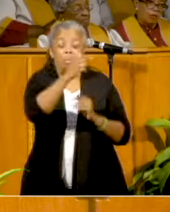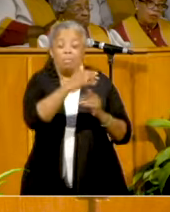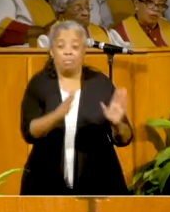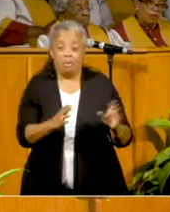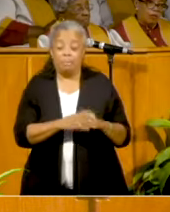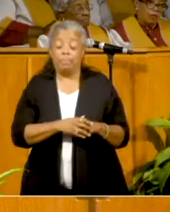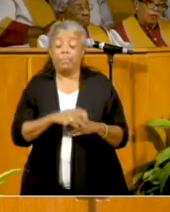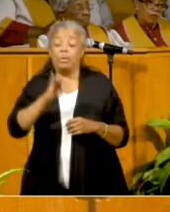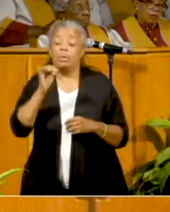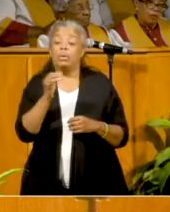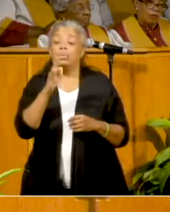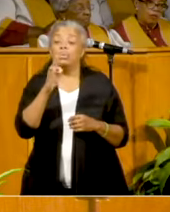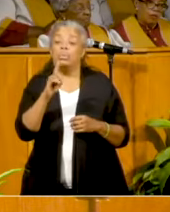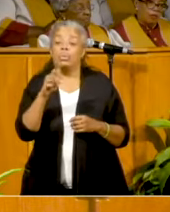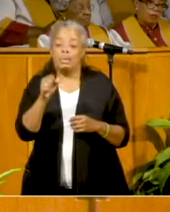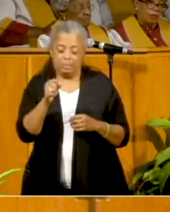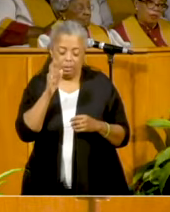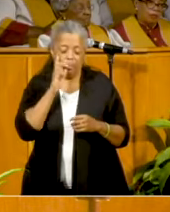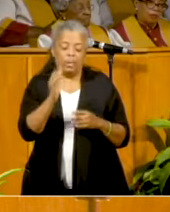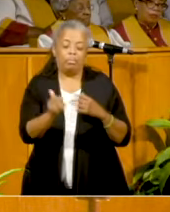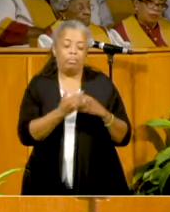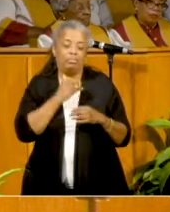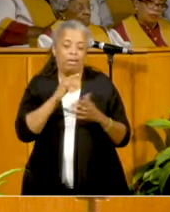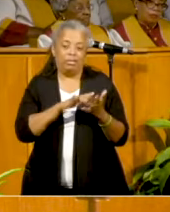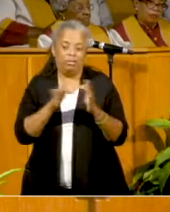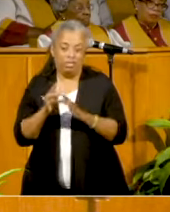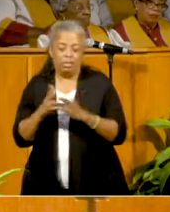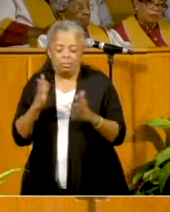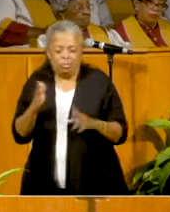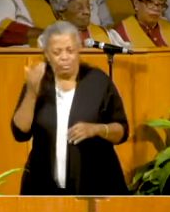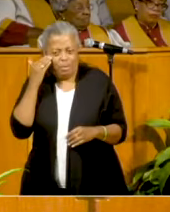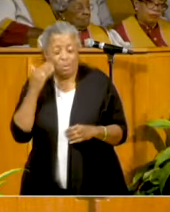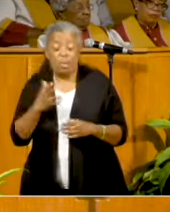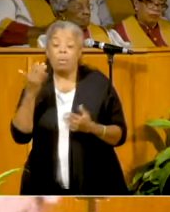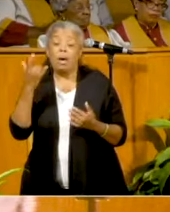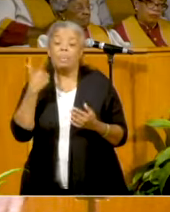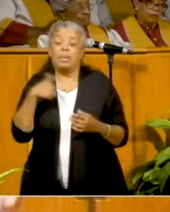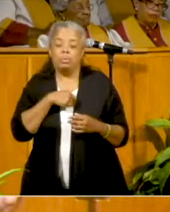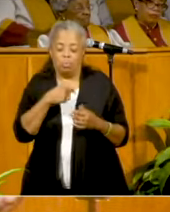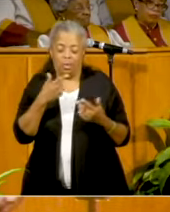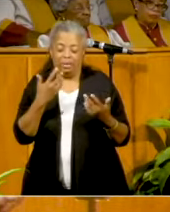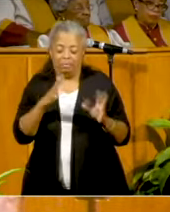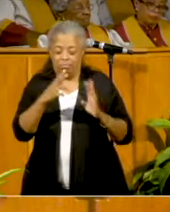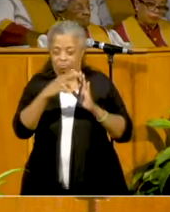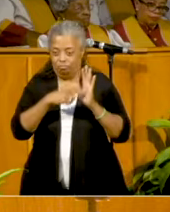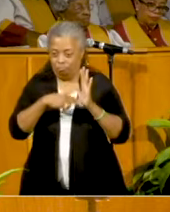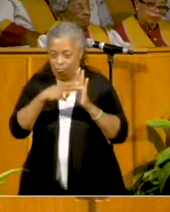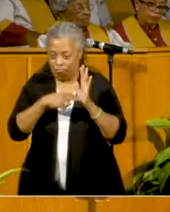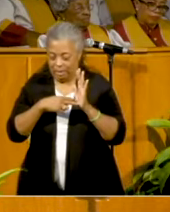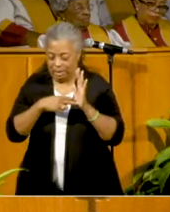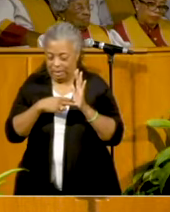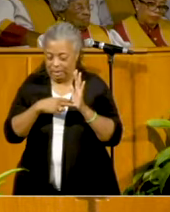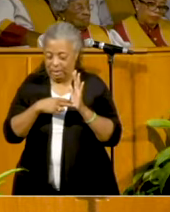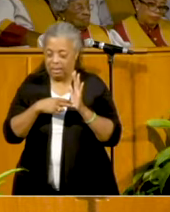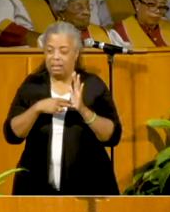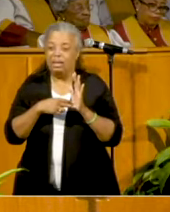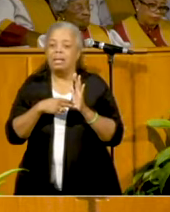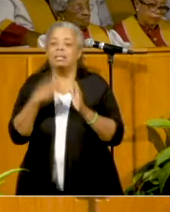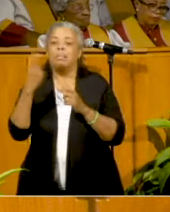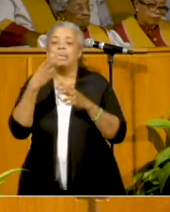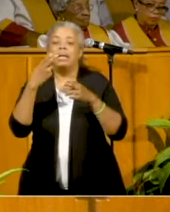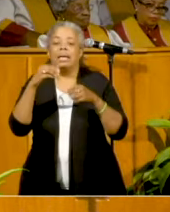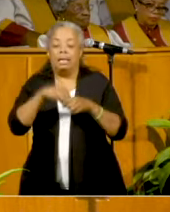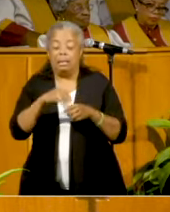that Judas is going to betray him. Because we have the benefit of a literary